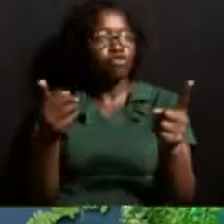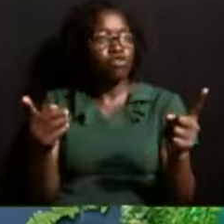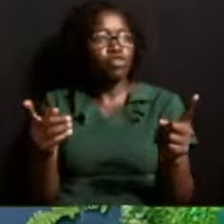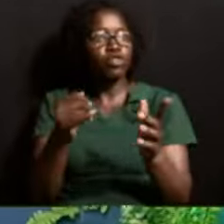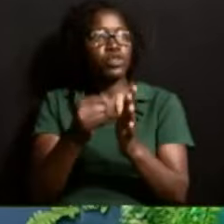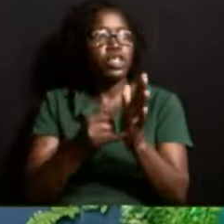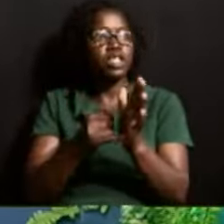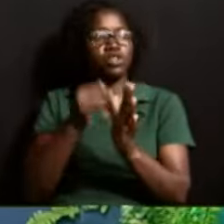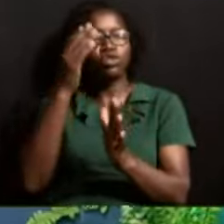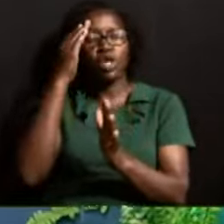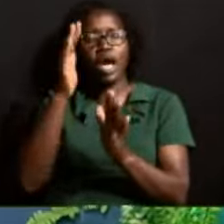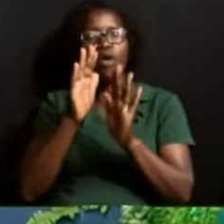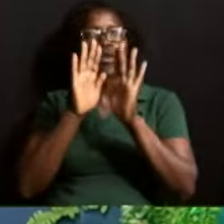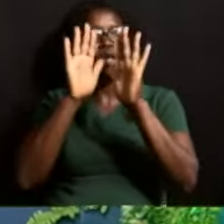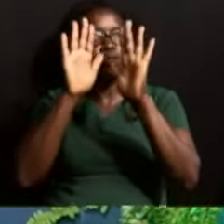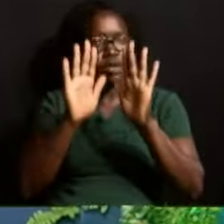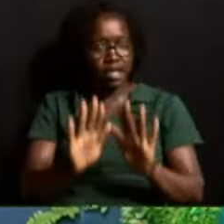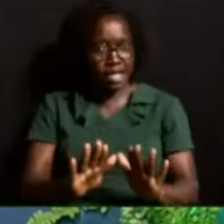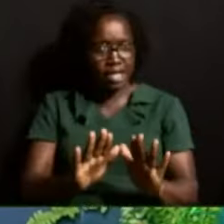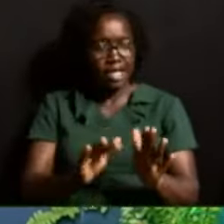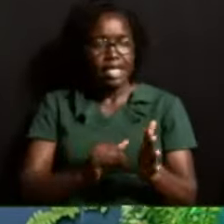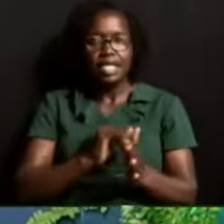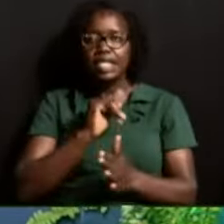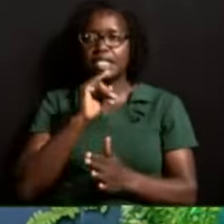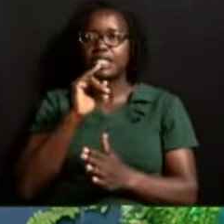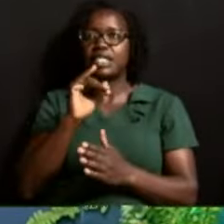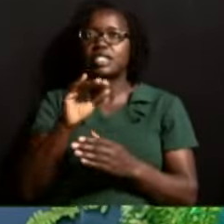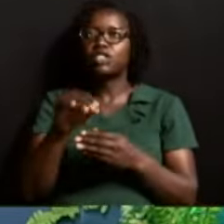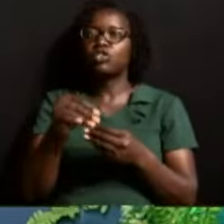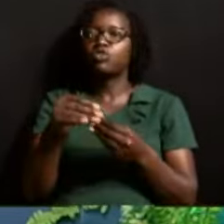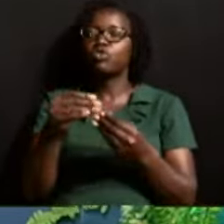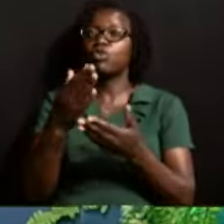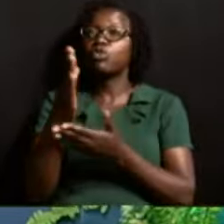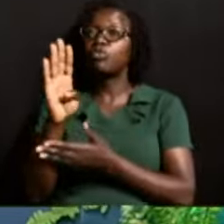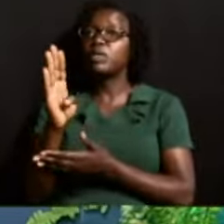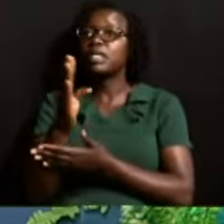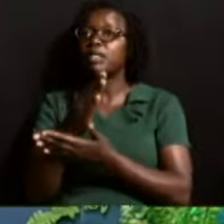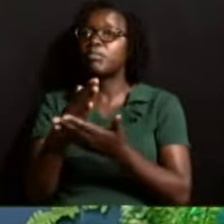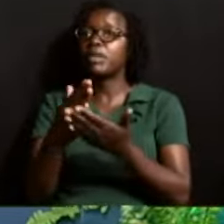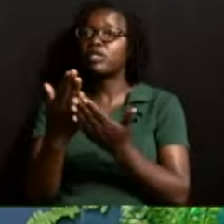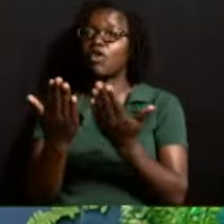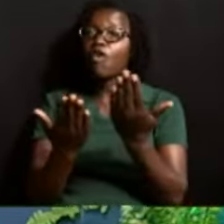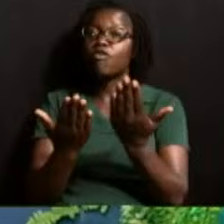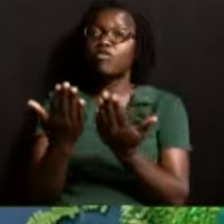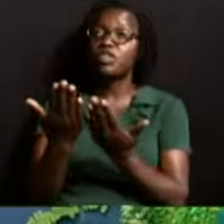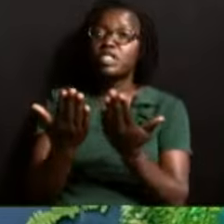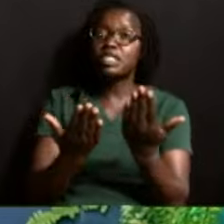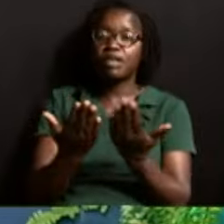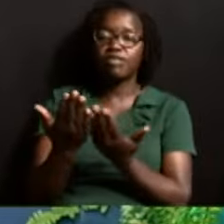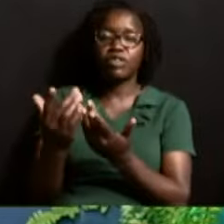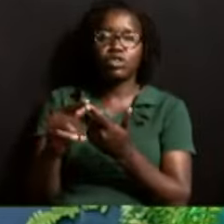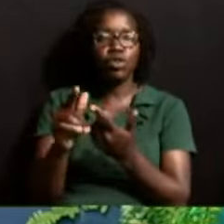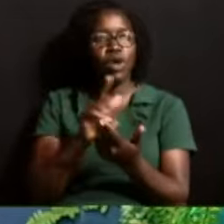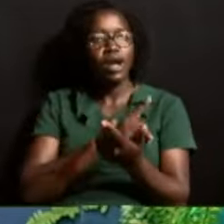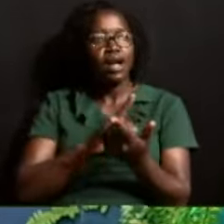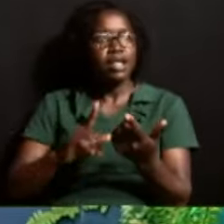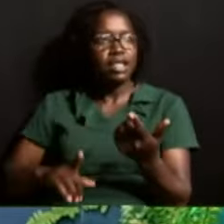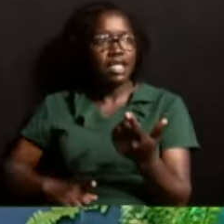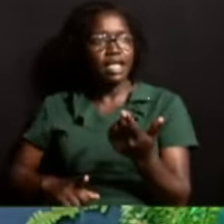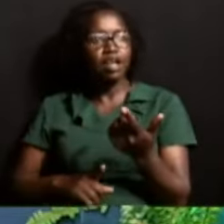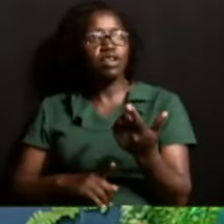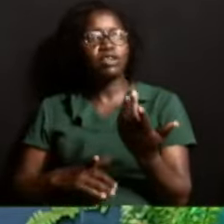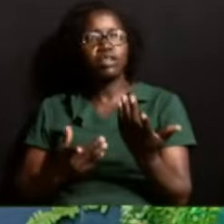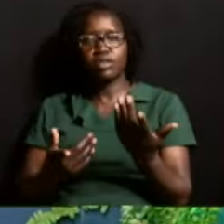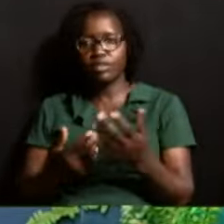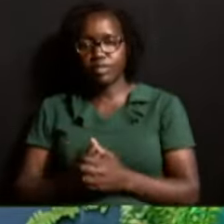how important it is to give a part of your service to the Lord who created